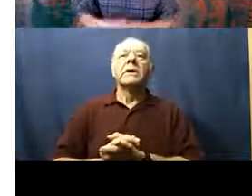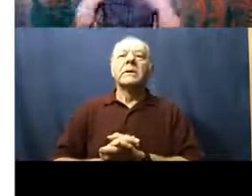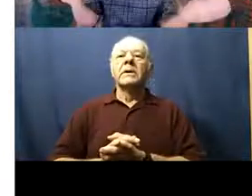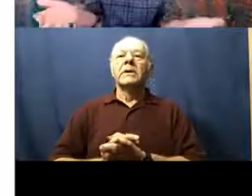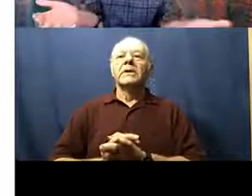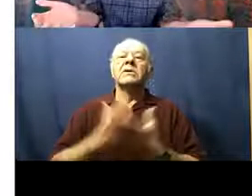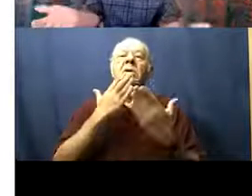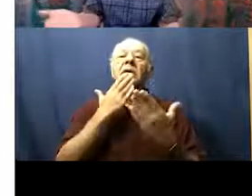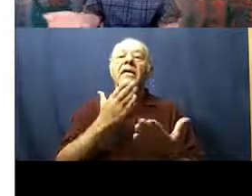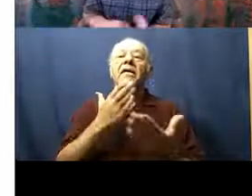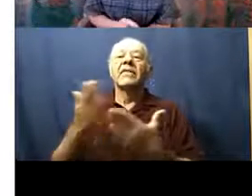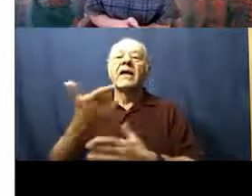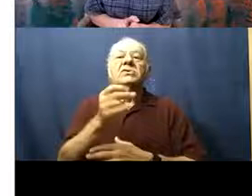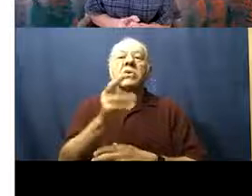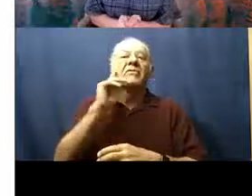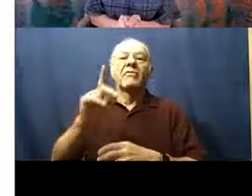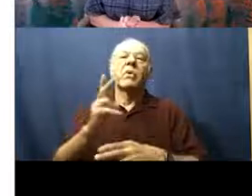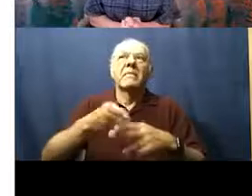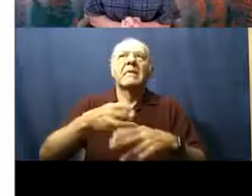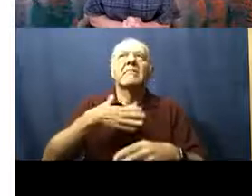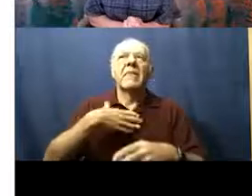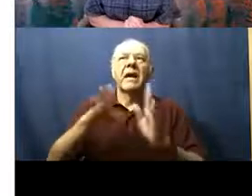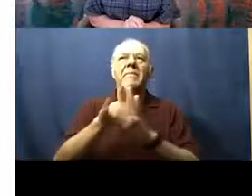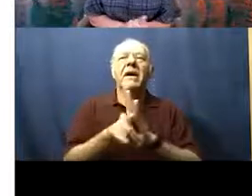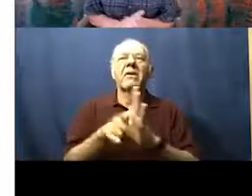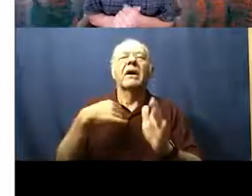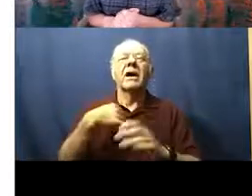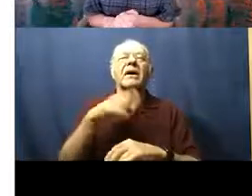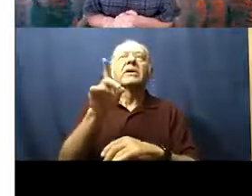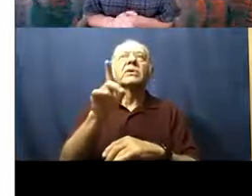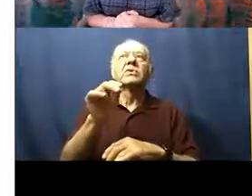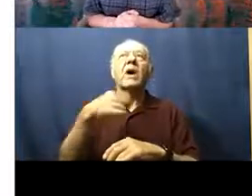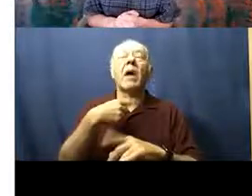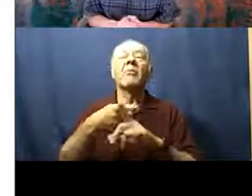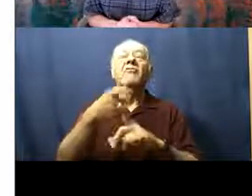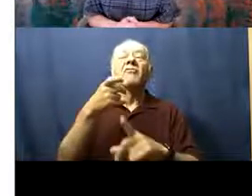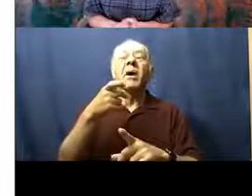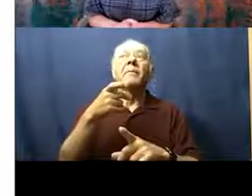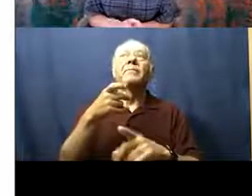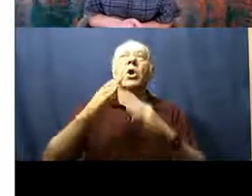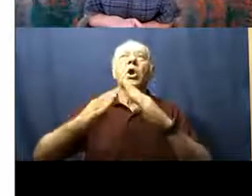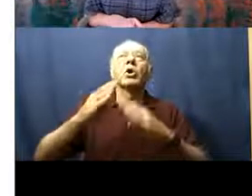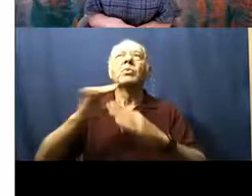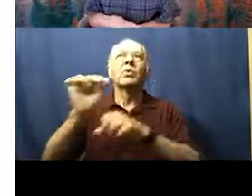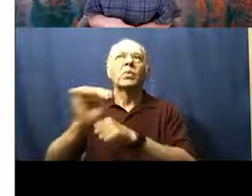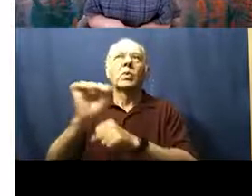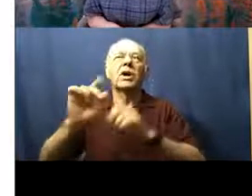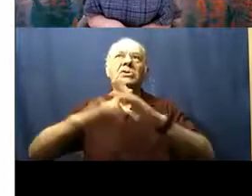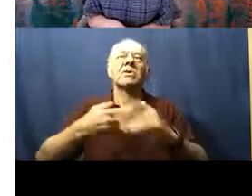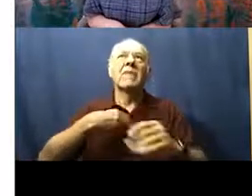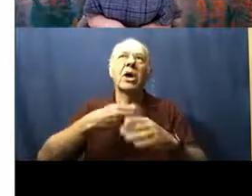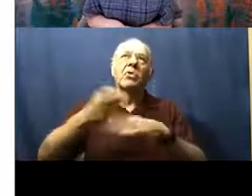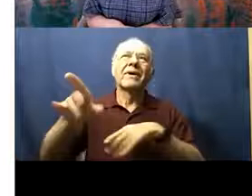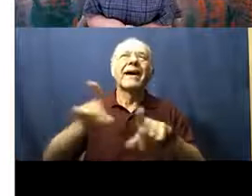So thanks, Gwen, also for mentioning my background. I come from community work. I started my career